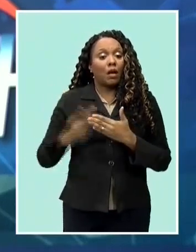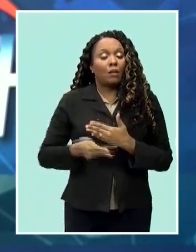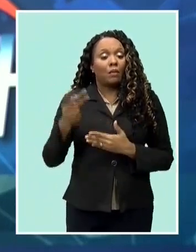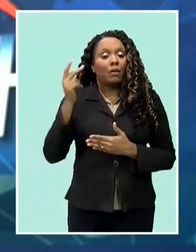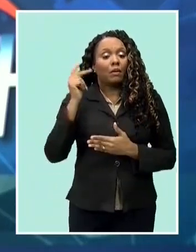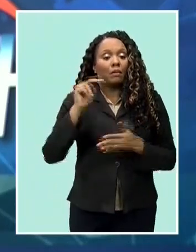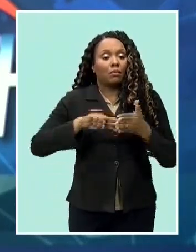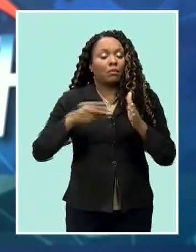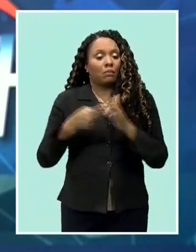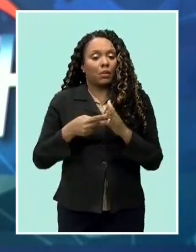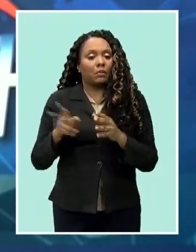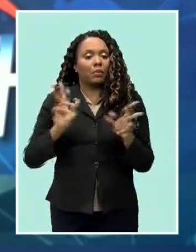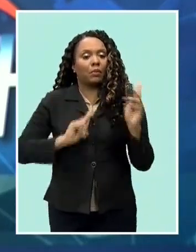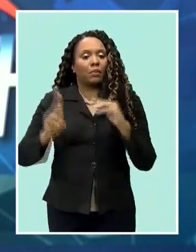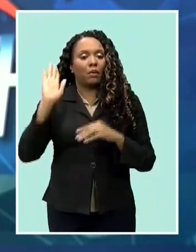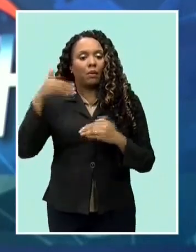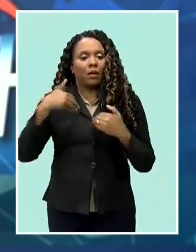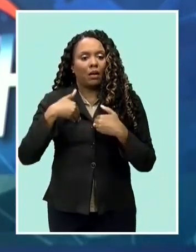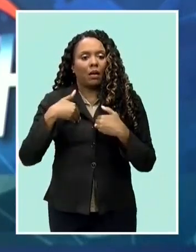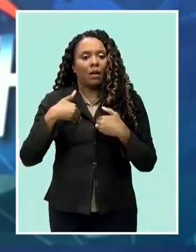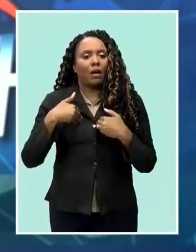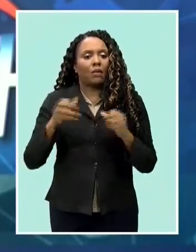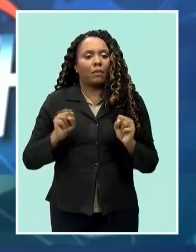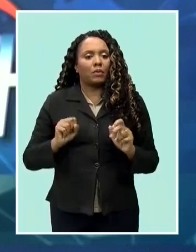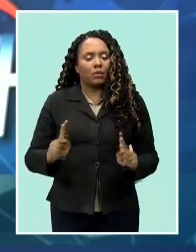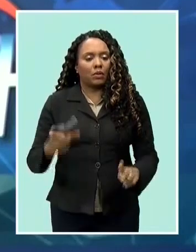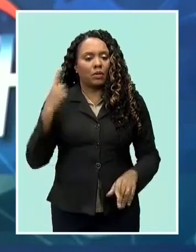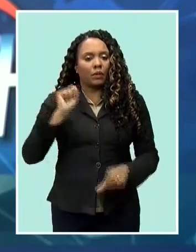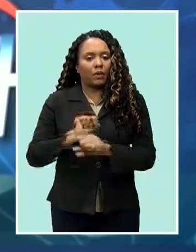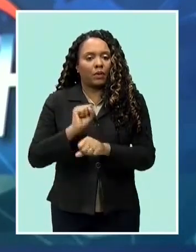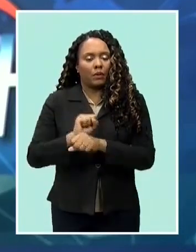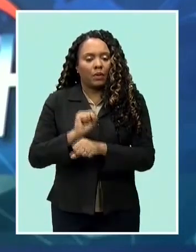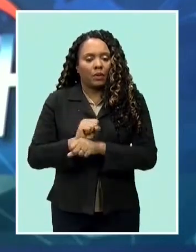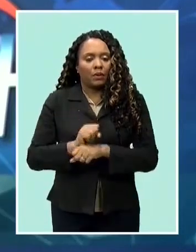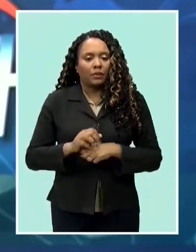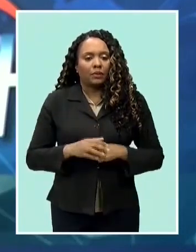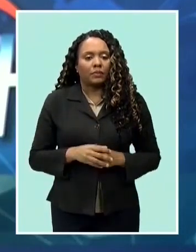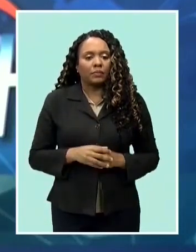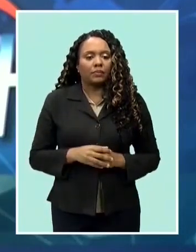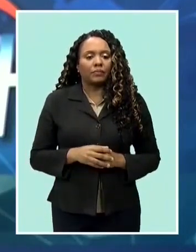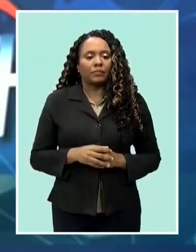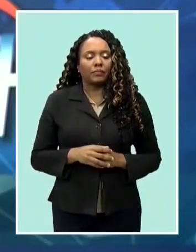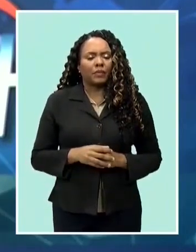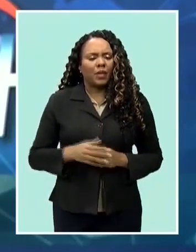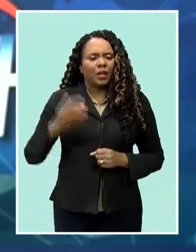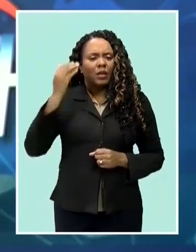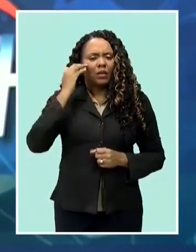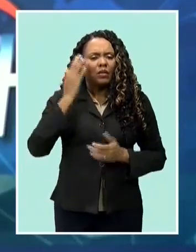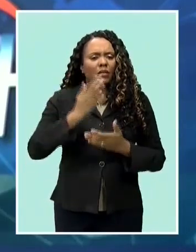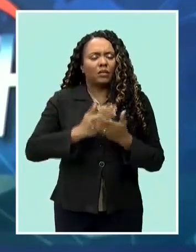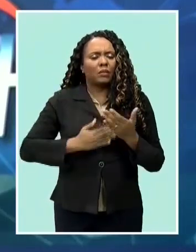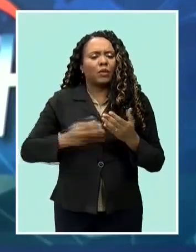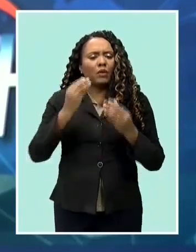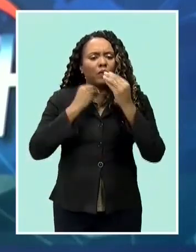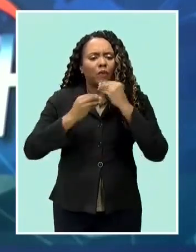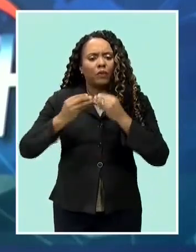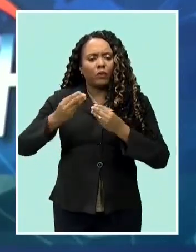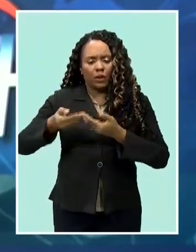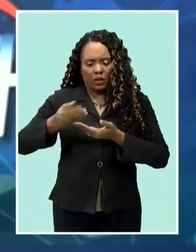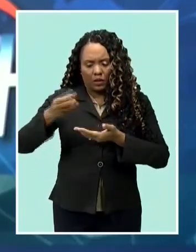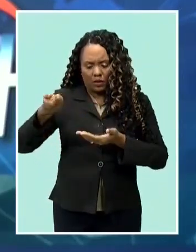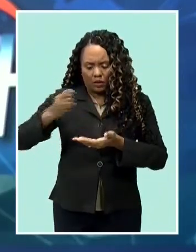employment opportunities for residents of the various estates. Well, although some of the biodegradable containers currently in